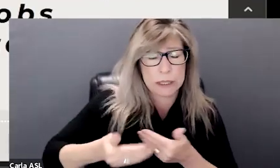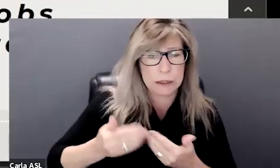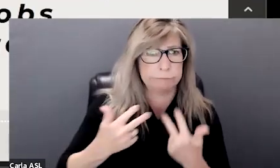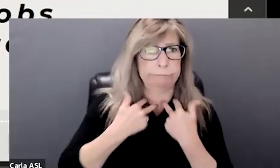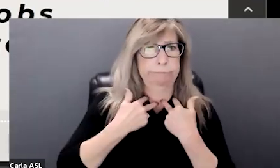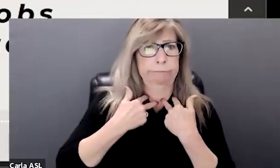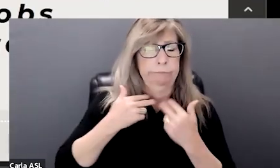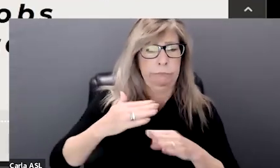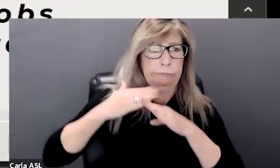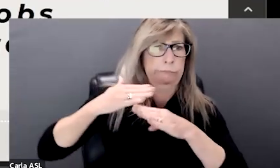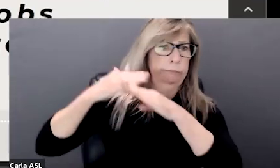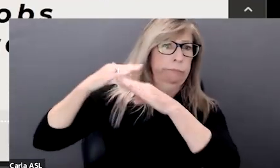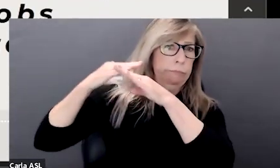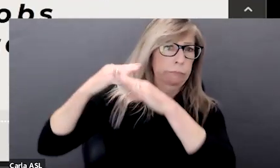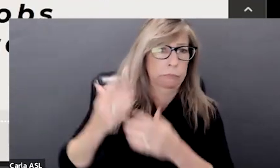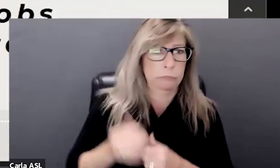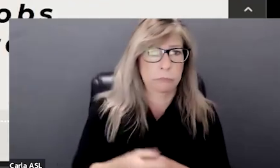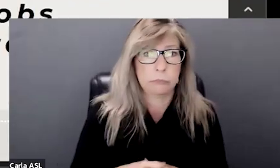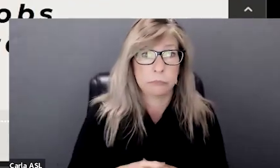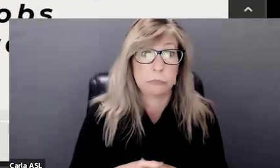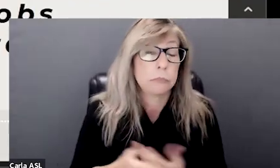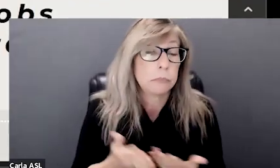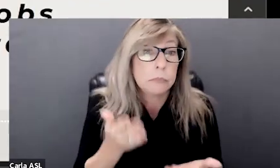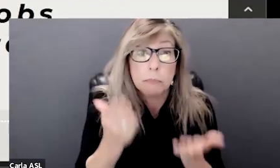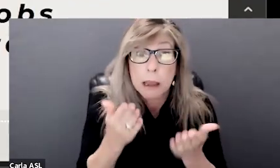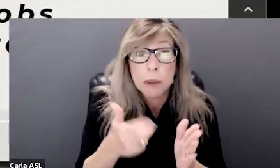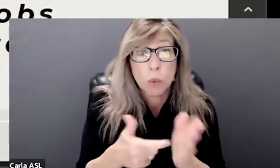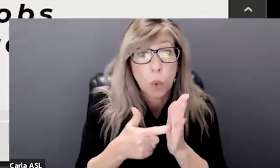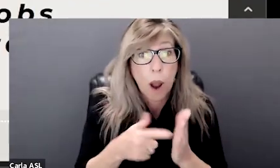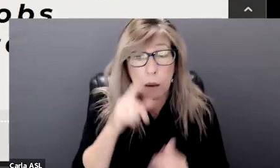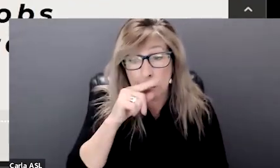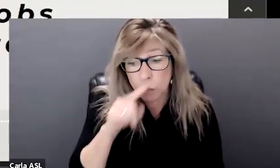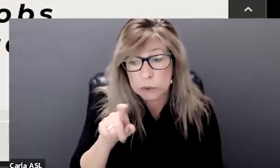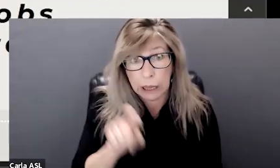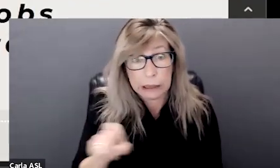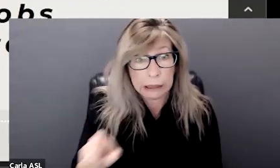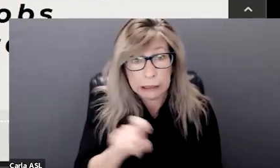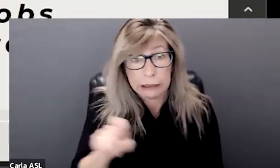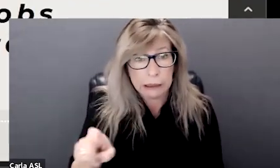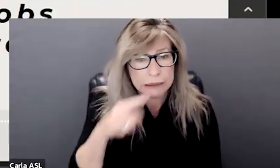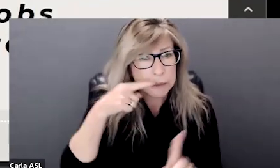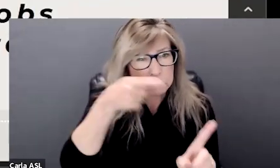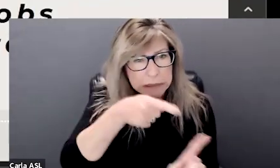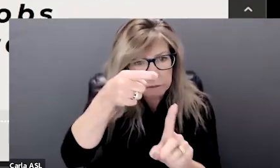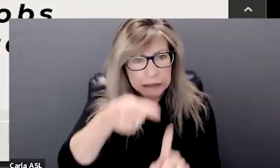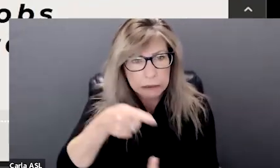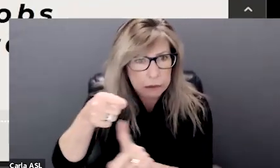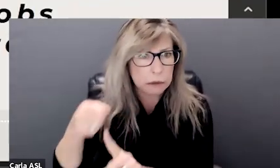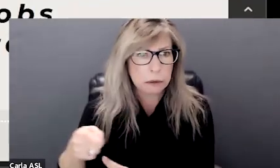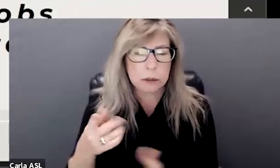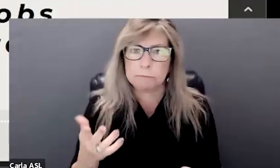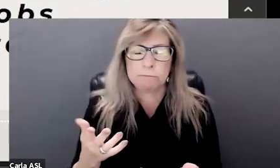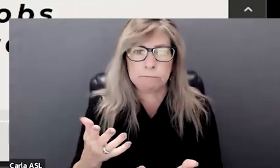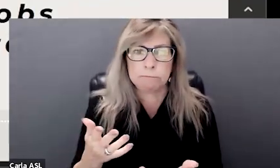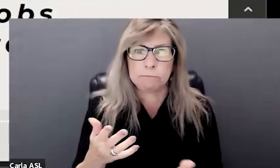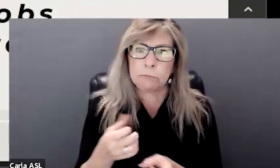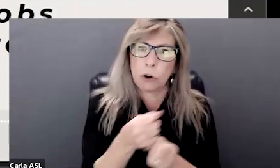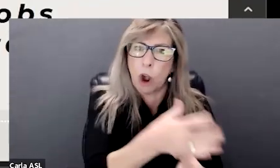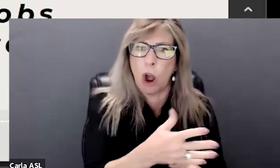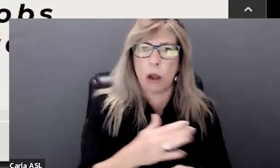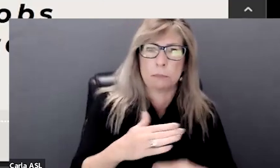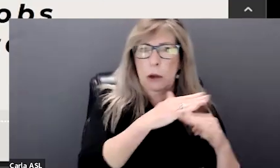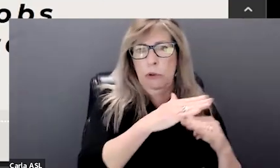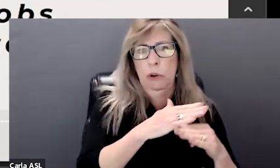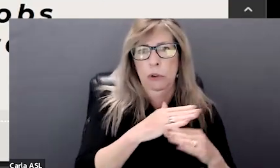It may require a lot of very precise clicking of a mouse, or there's many different ways. And so